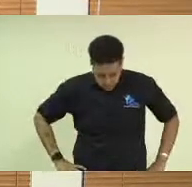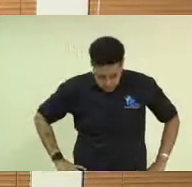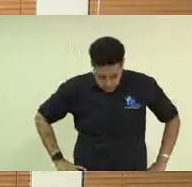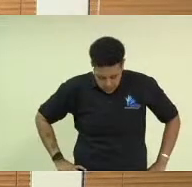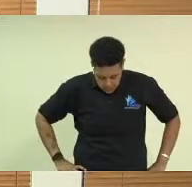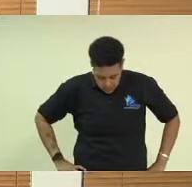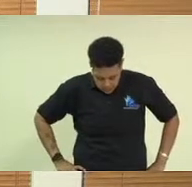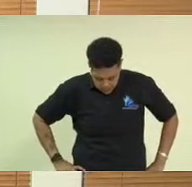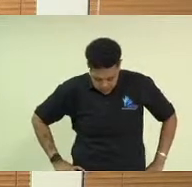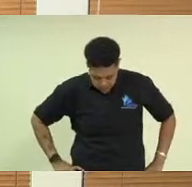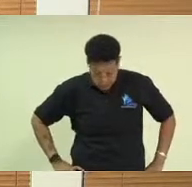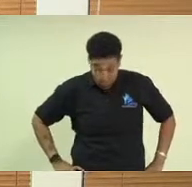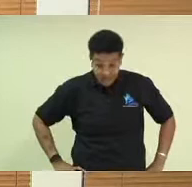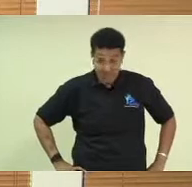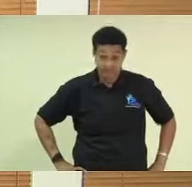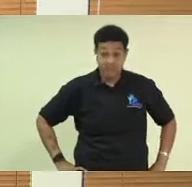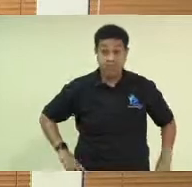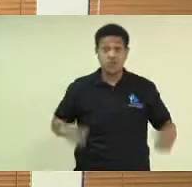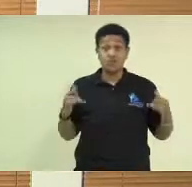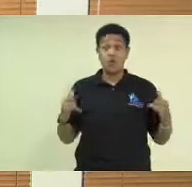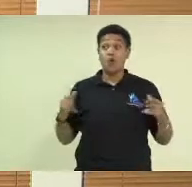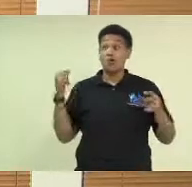now affect Dream Weekend?